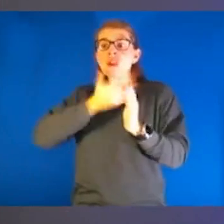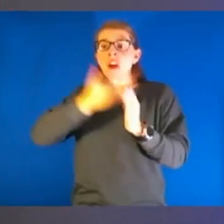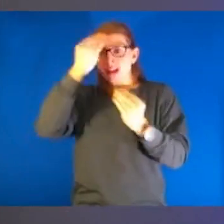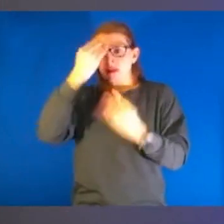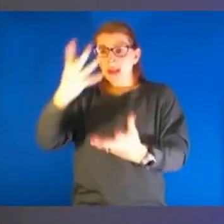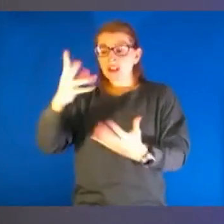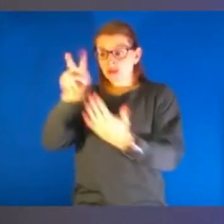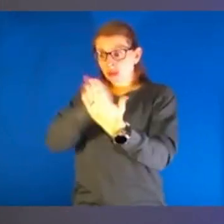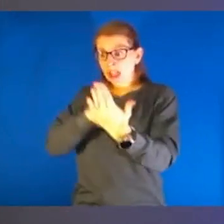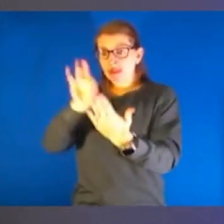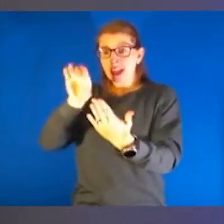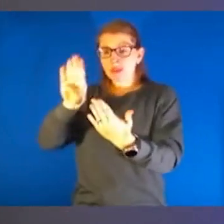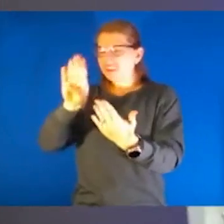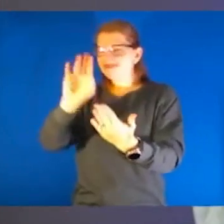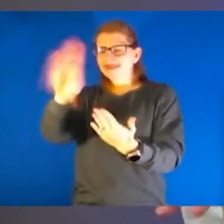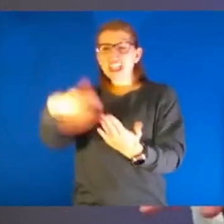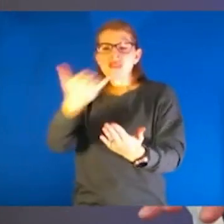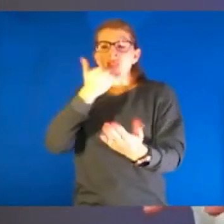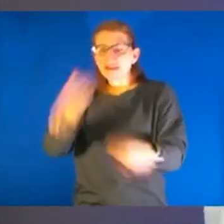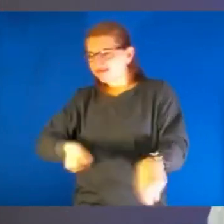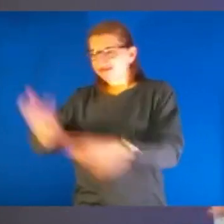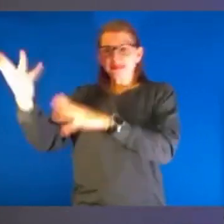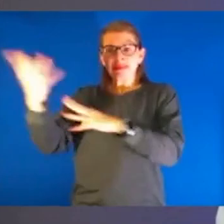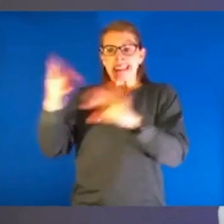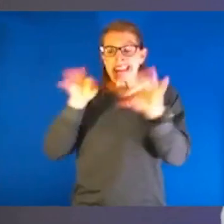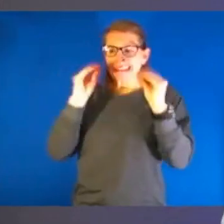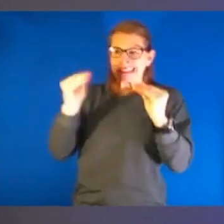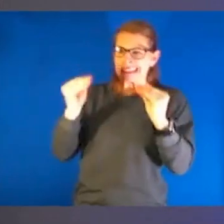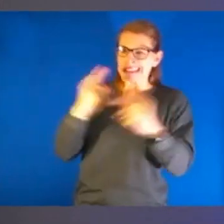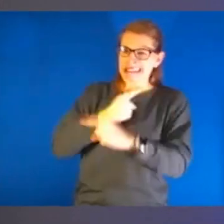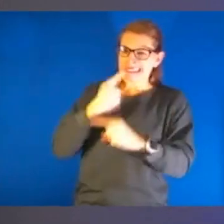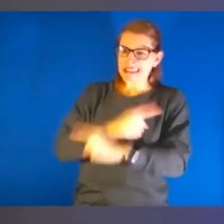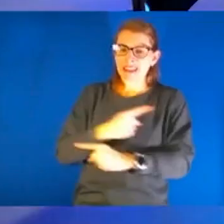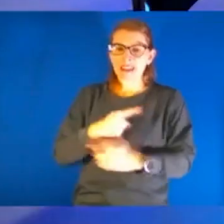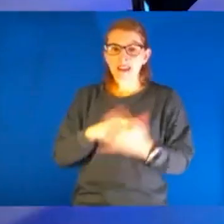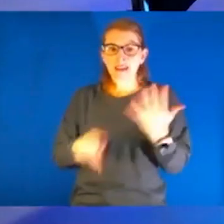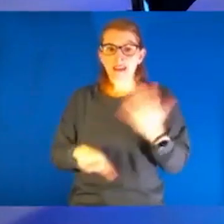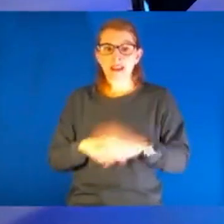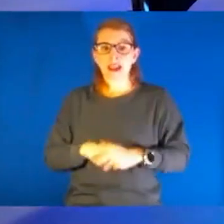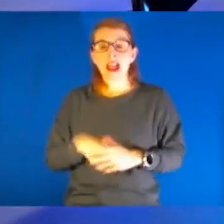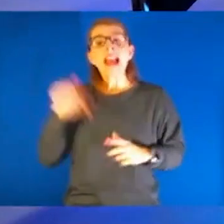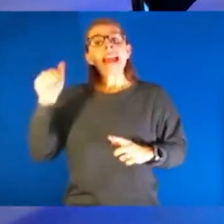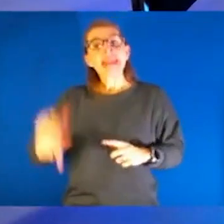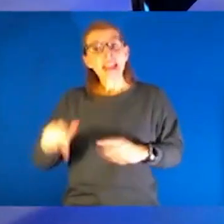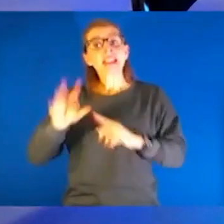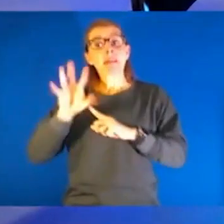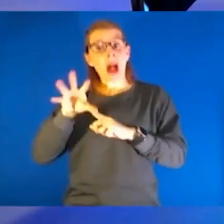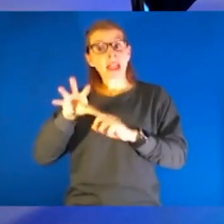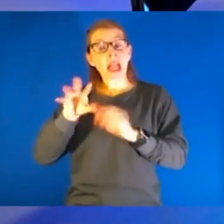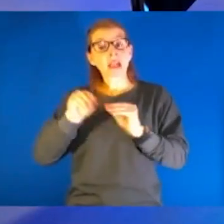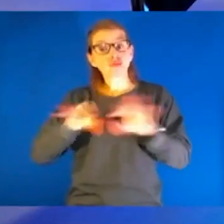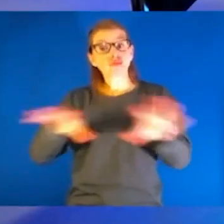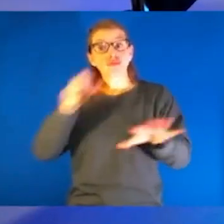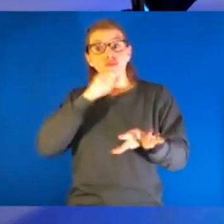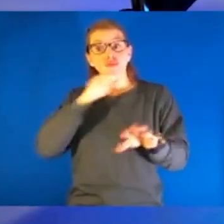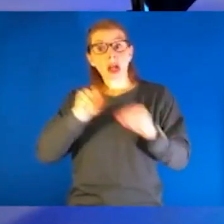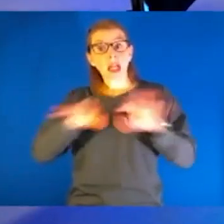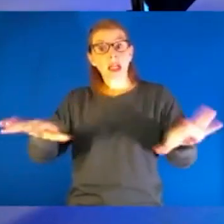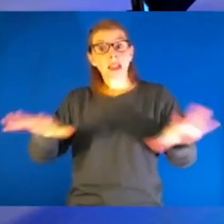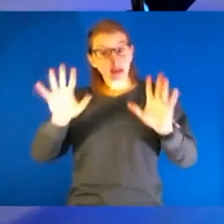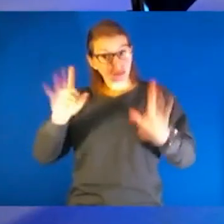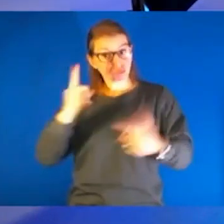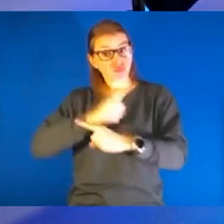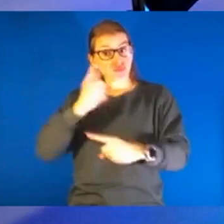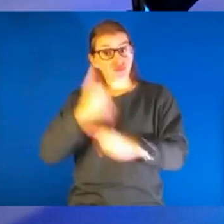or any other social media, except for this podcast. Absolutely. We only tell the truth. Yes. We won't flapjack. That's right. All